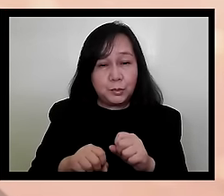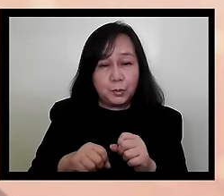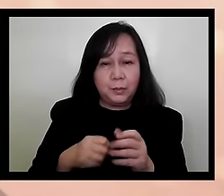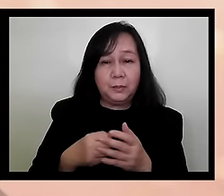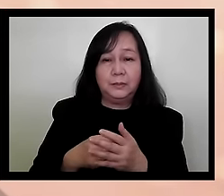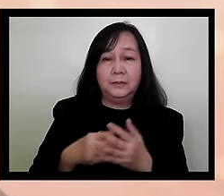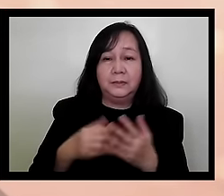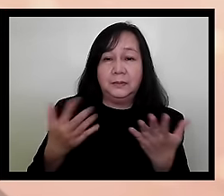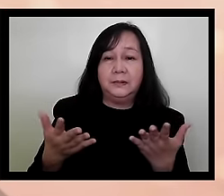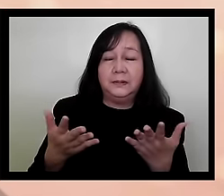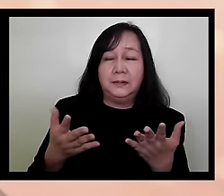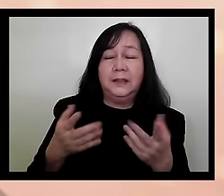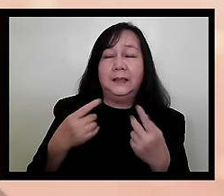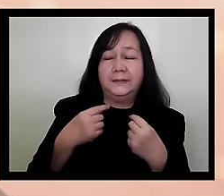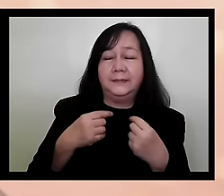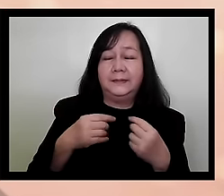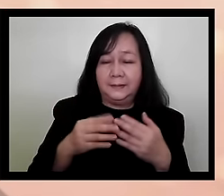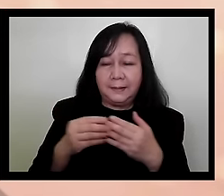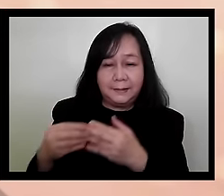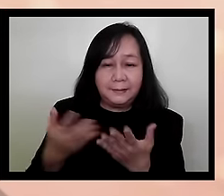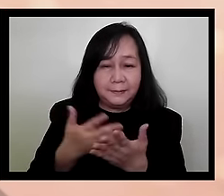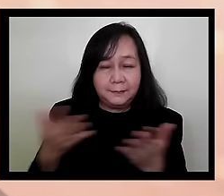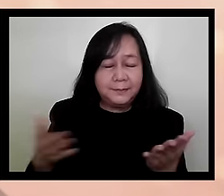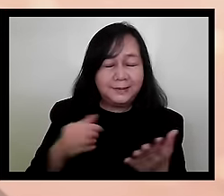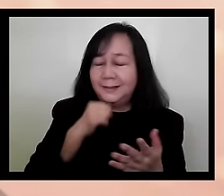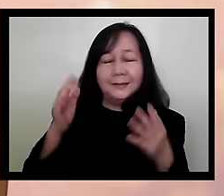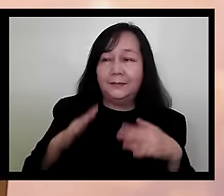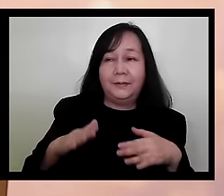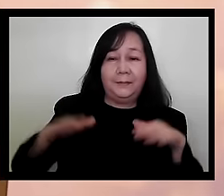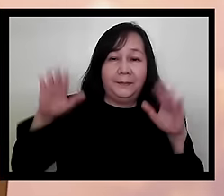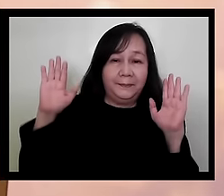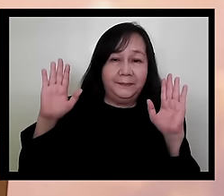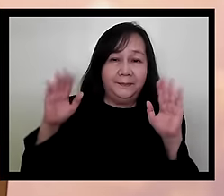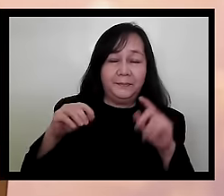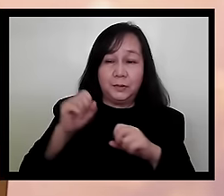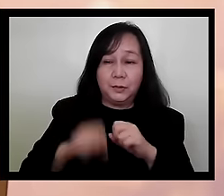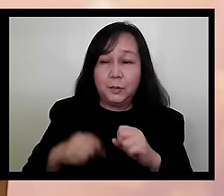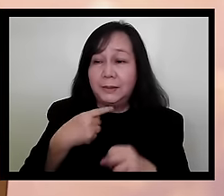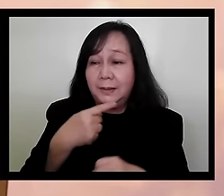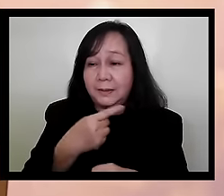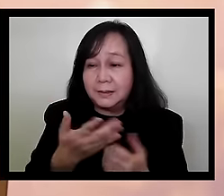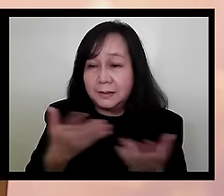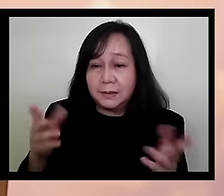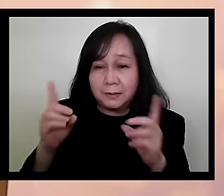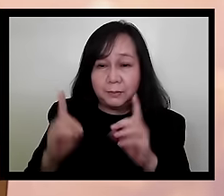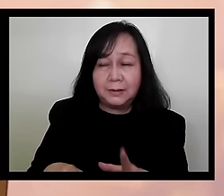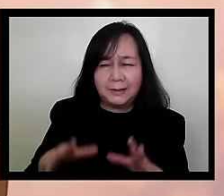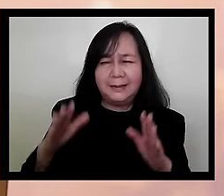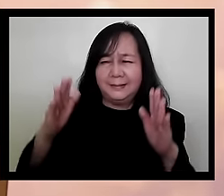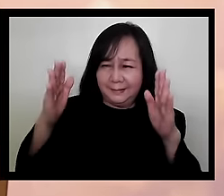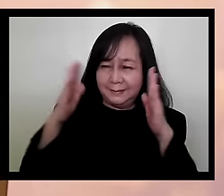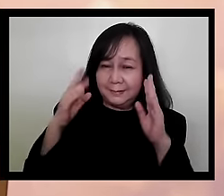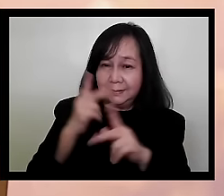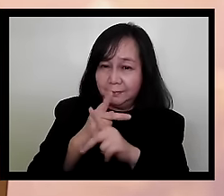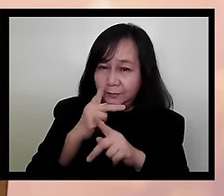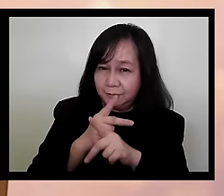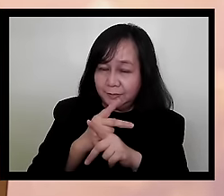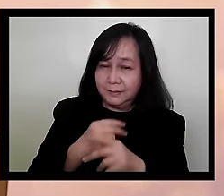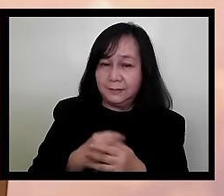he patiently guides them he does not give up on them and then he tells them listen